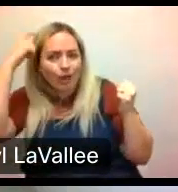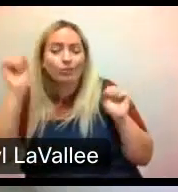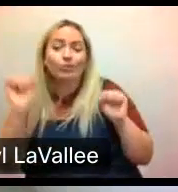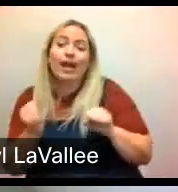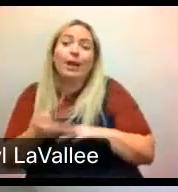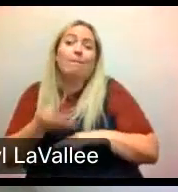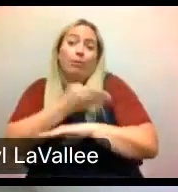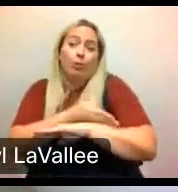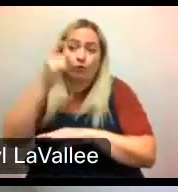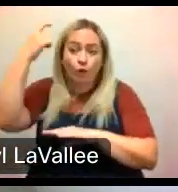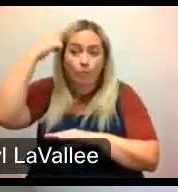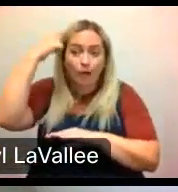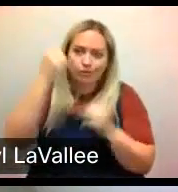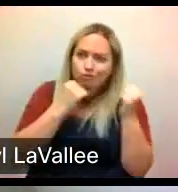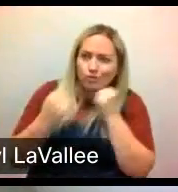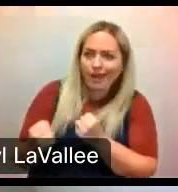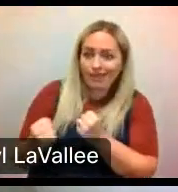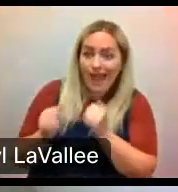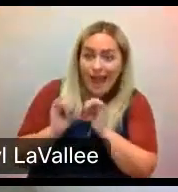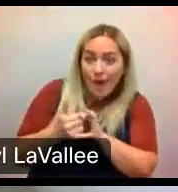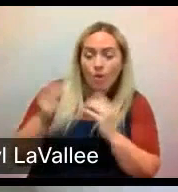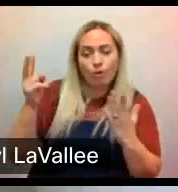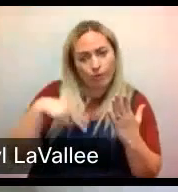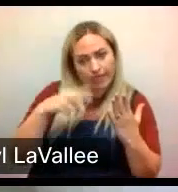your brain's strength by reading.